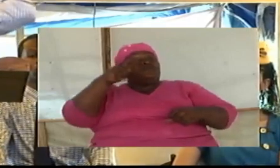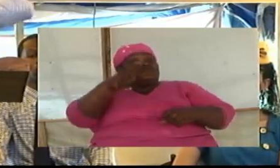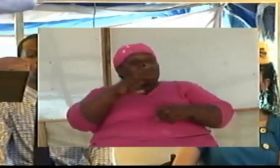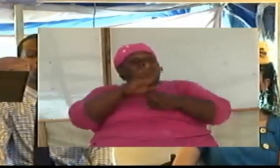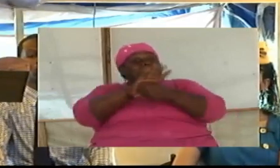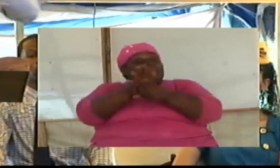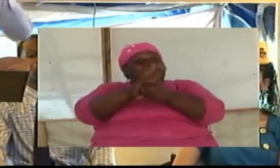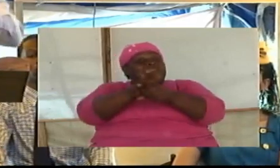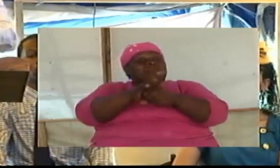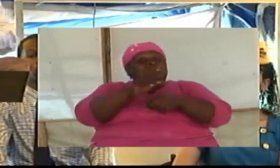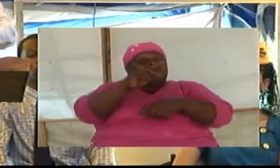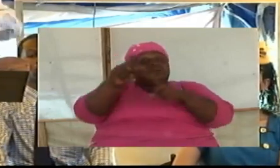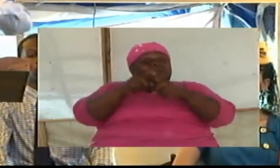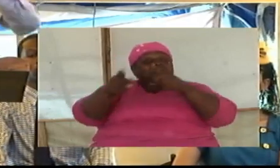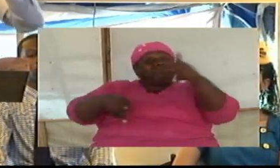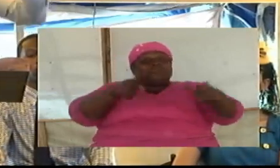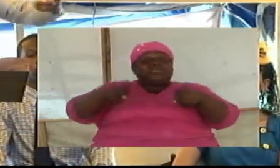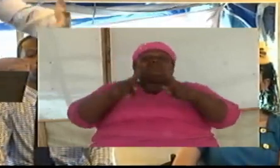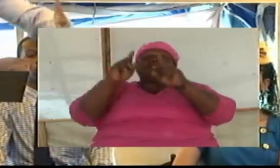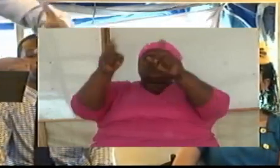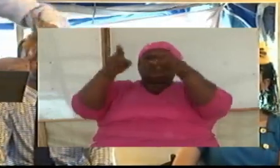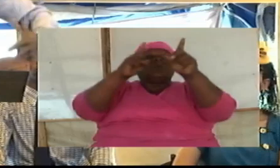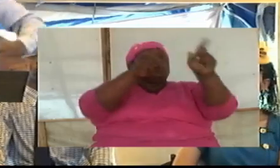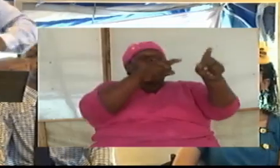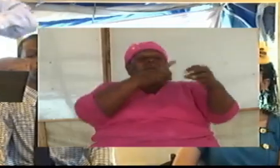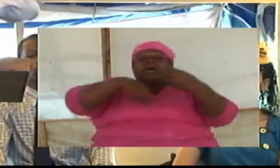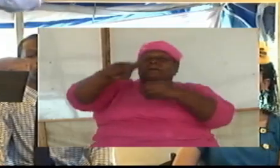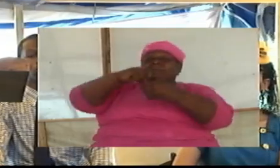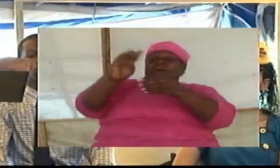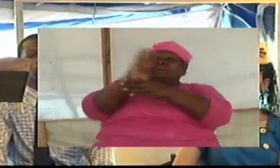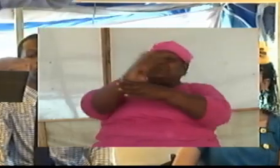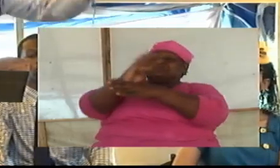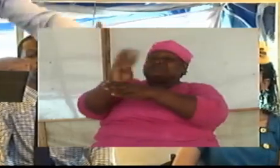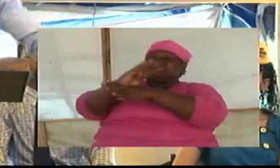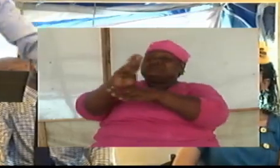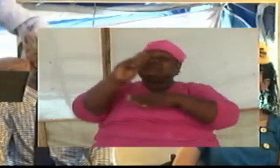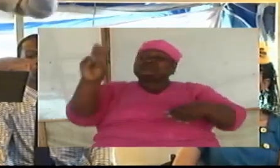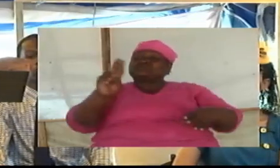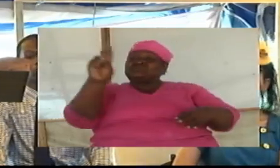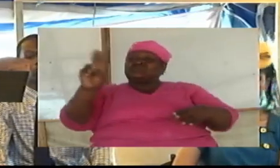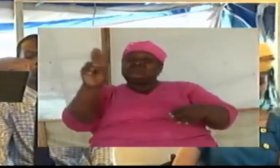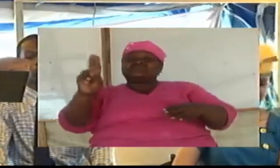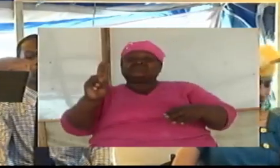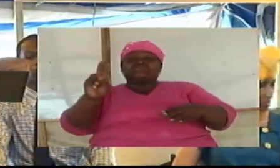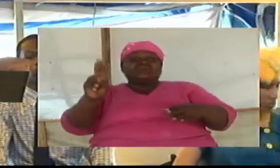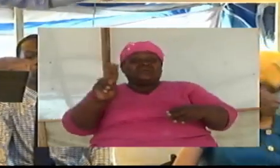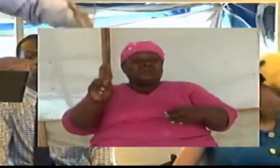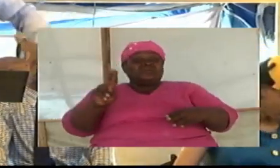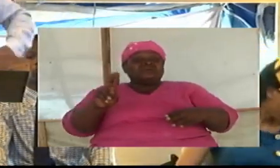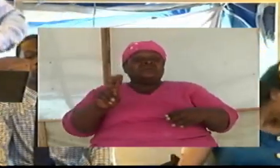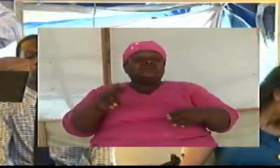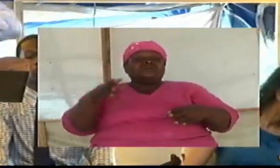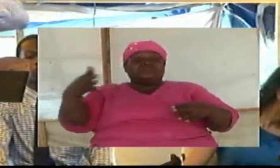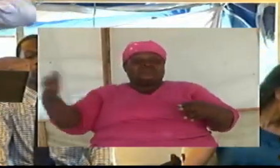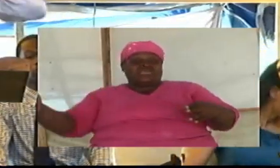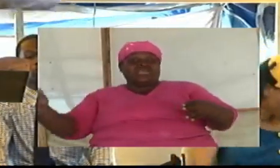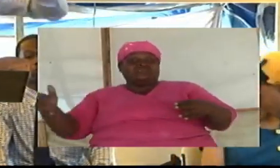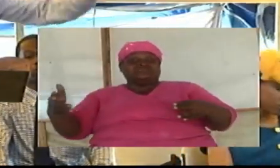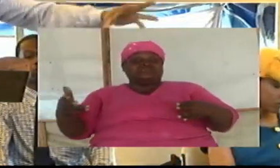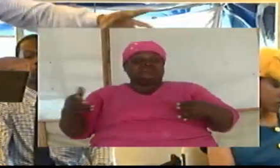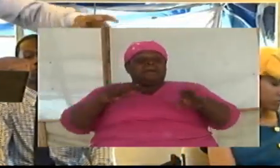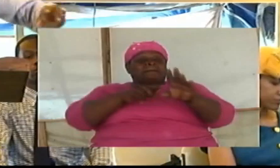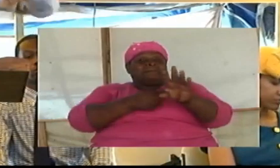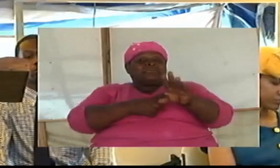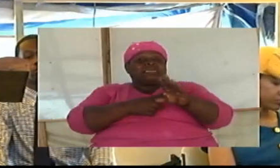to go about their businesses as usual, when the stocks begin to rise, hallelujah, and we are able to